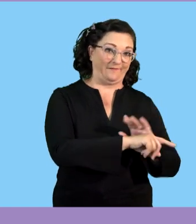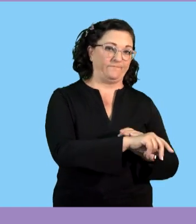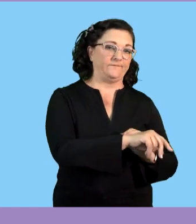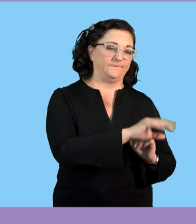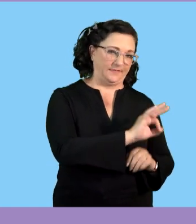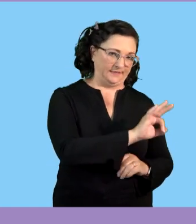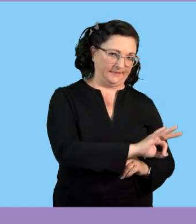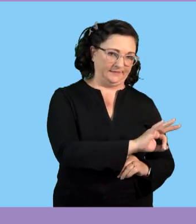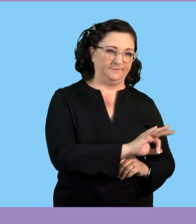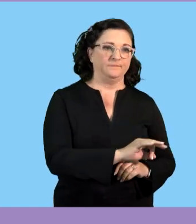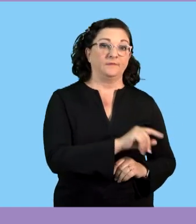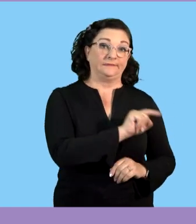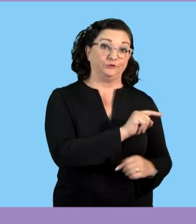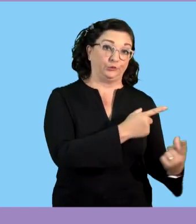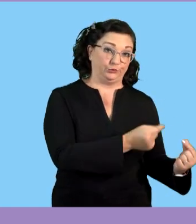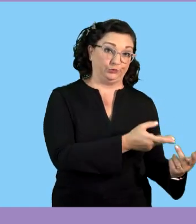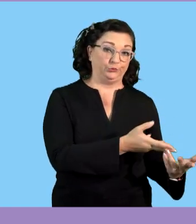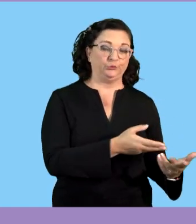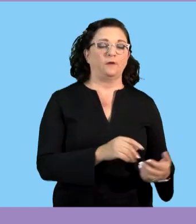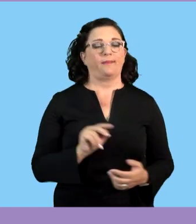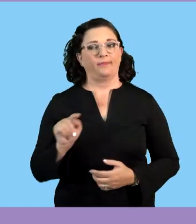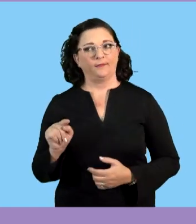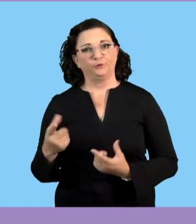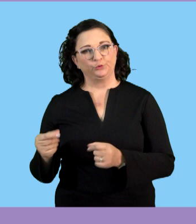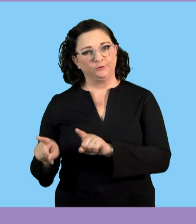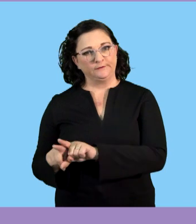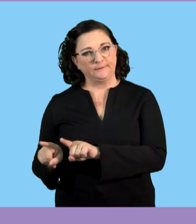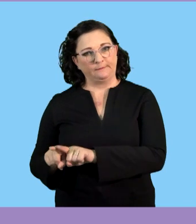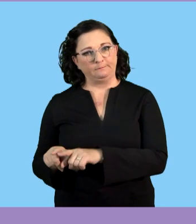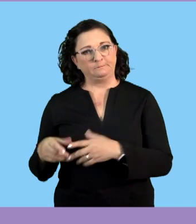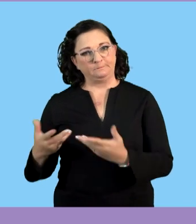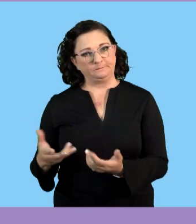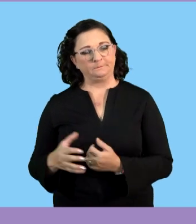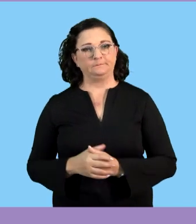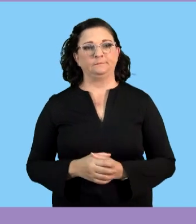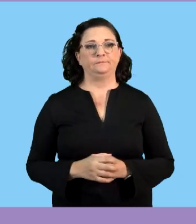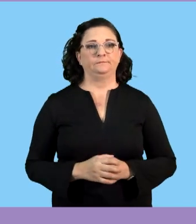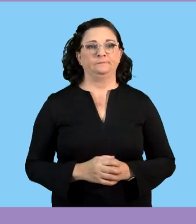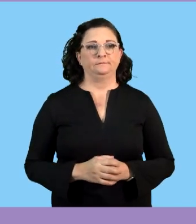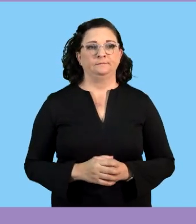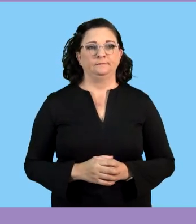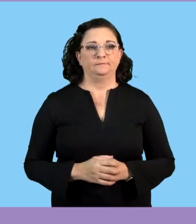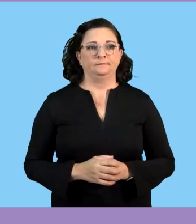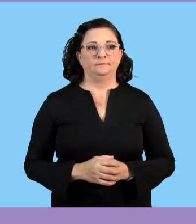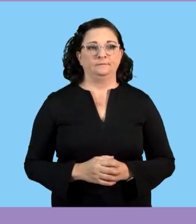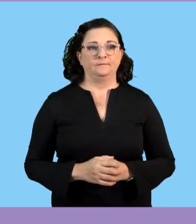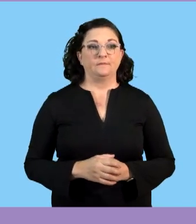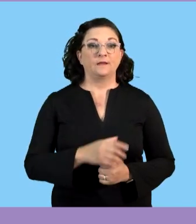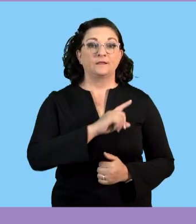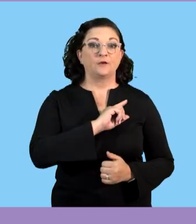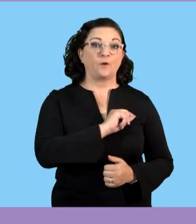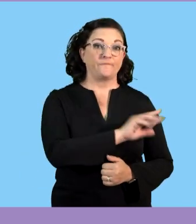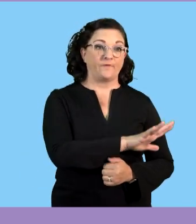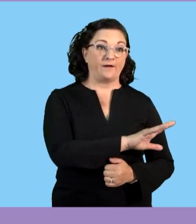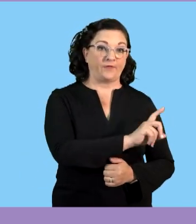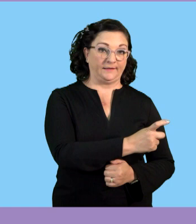negative 13. What I do on one side, I must go do on the other side as well.